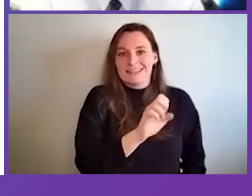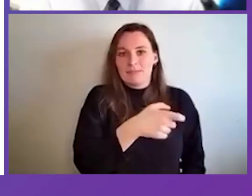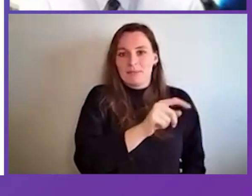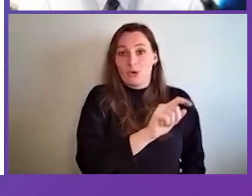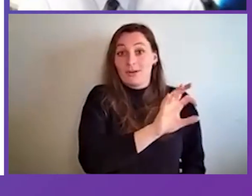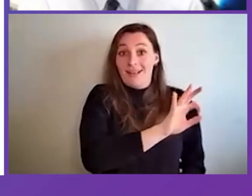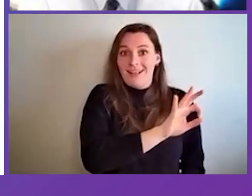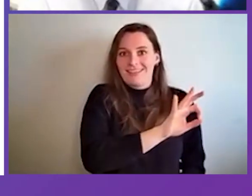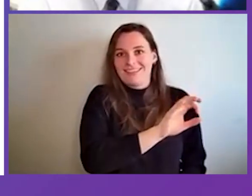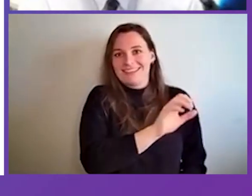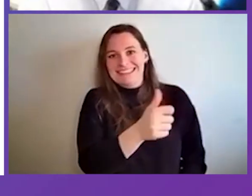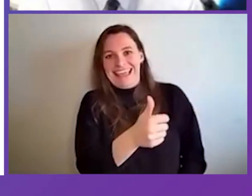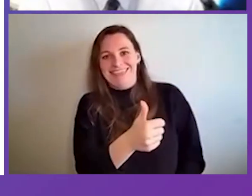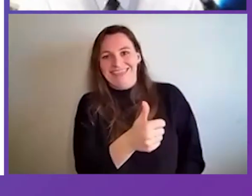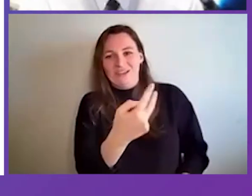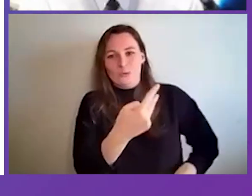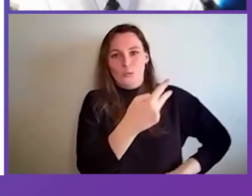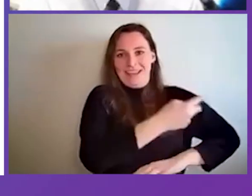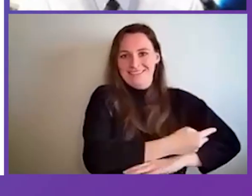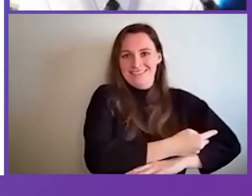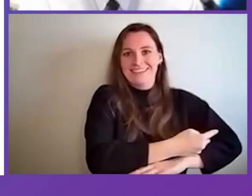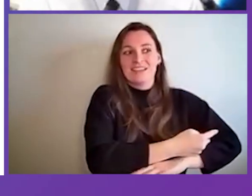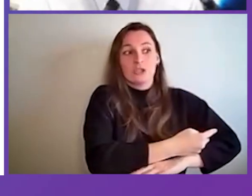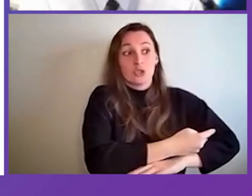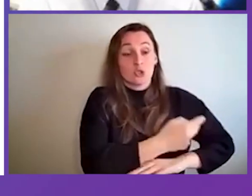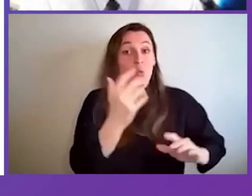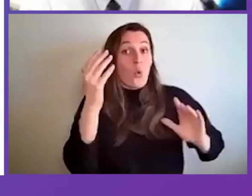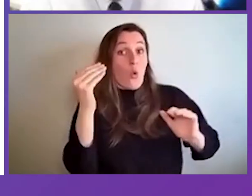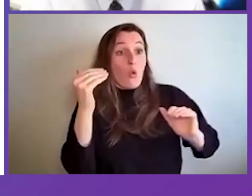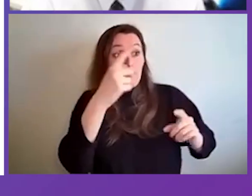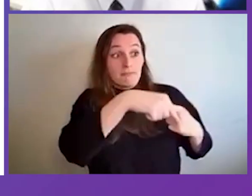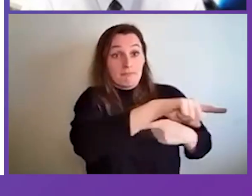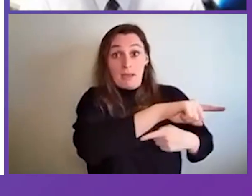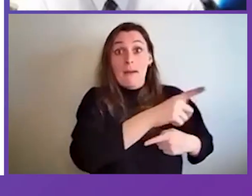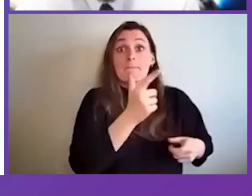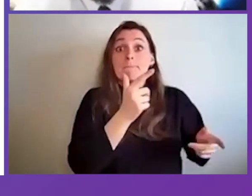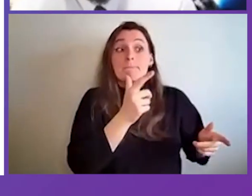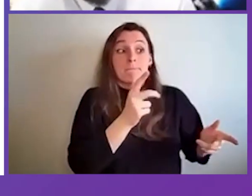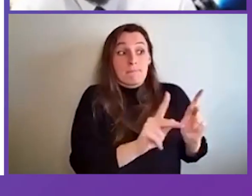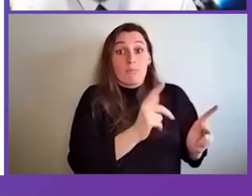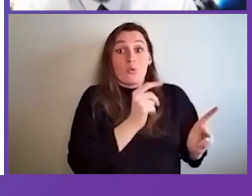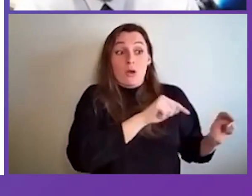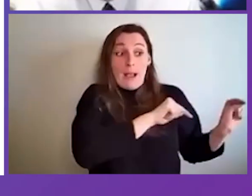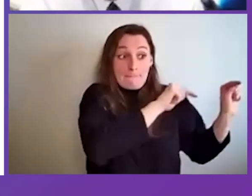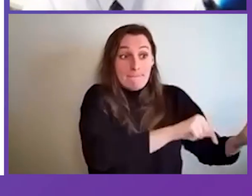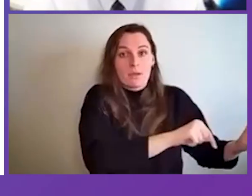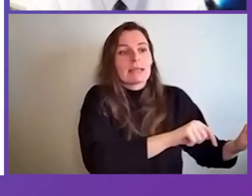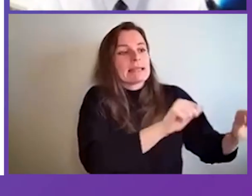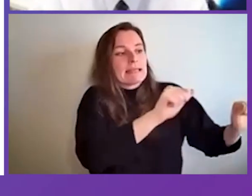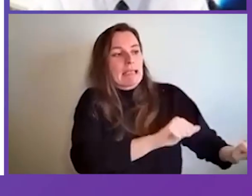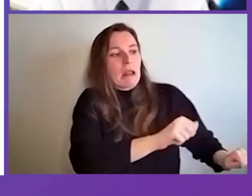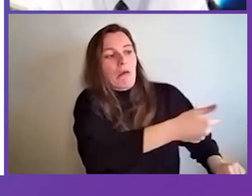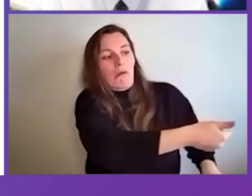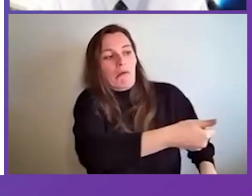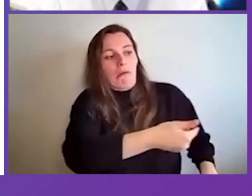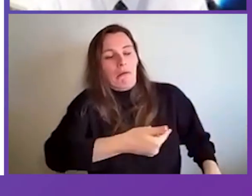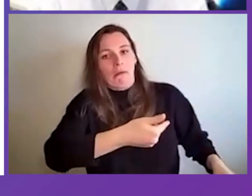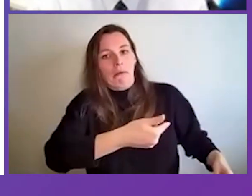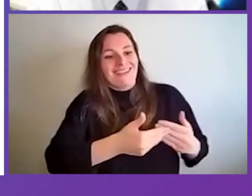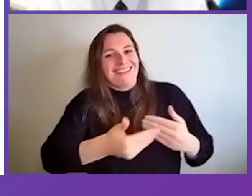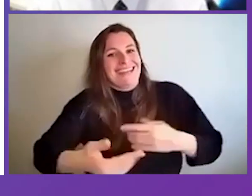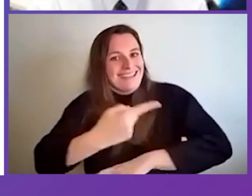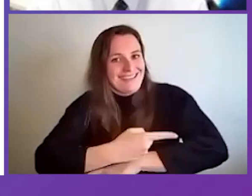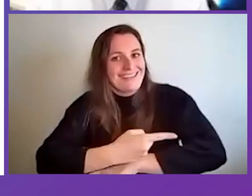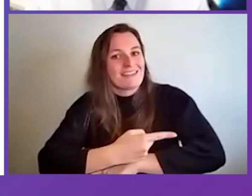the seating manufacturers, the wheelchair manufacturers, to come join us for this conference in Toronto.